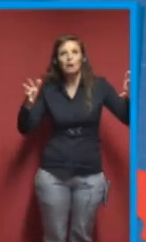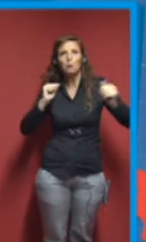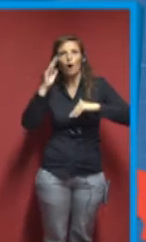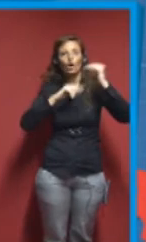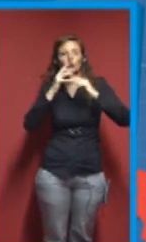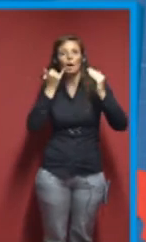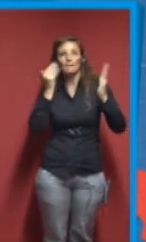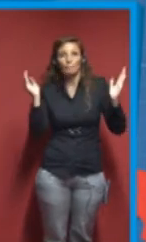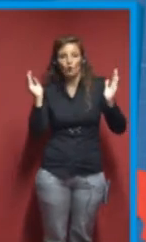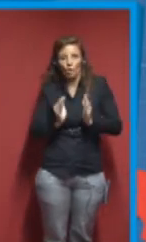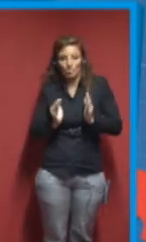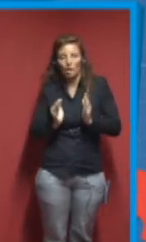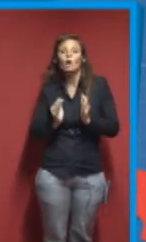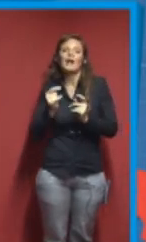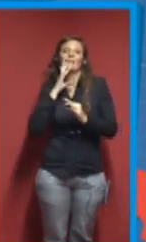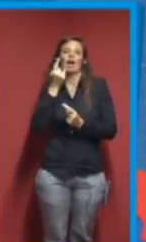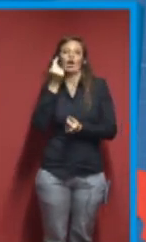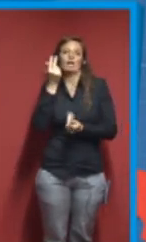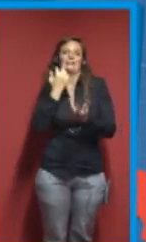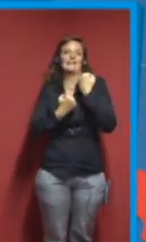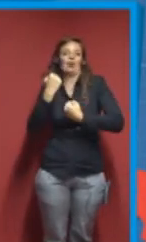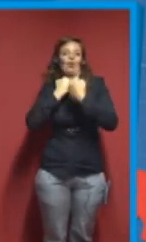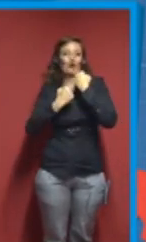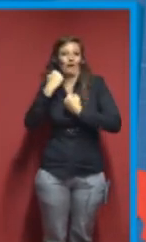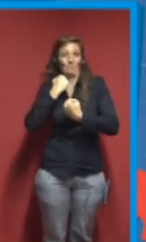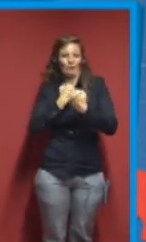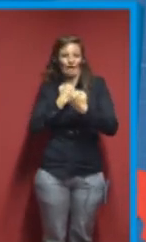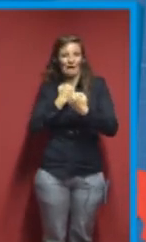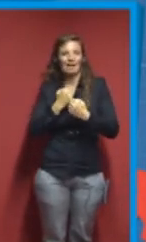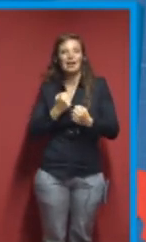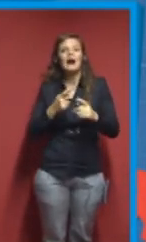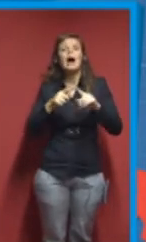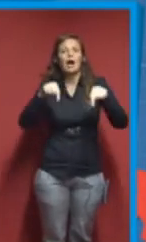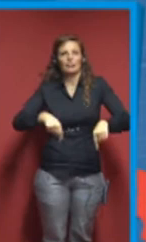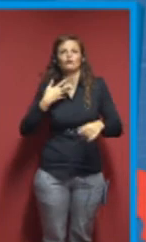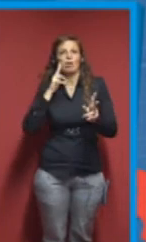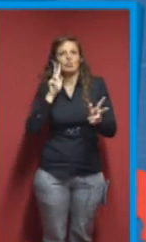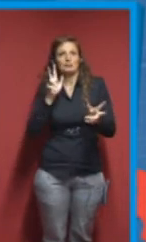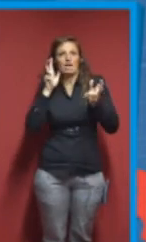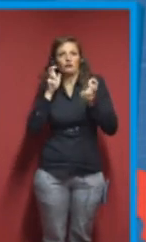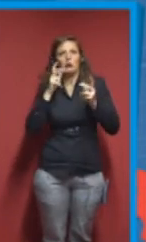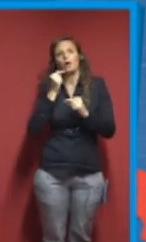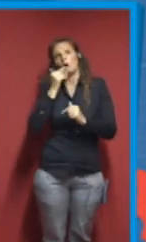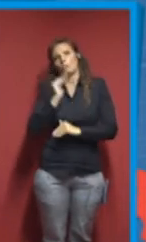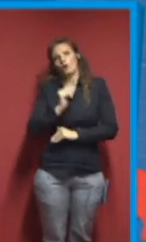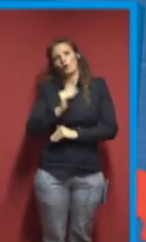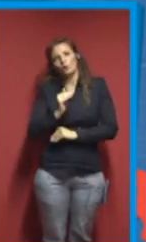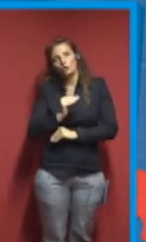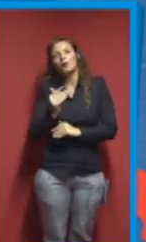today? We have Adesso, inexpensive pertanto, sensors. We've heard some speakers today talking about revolution in